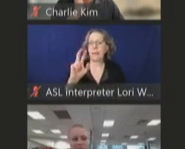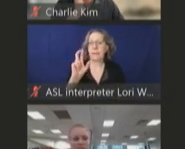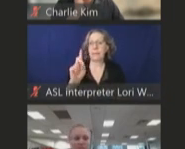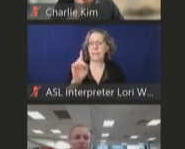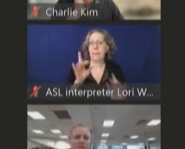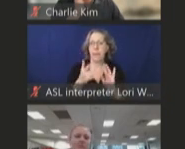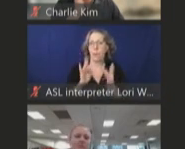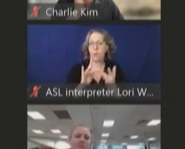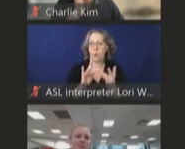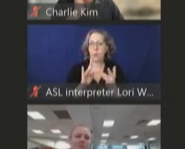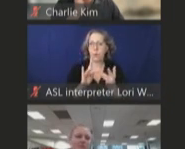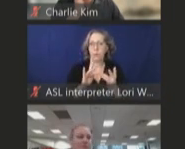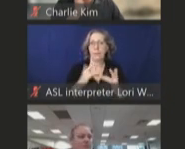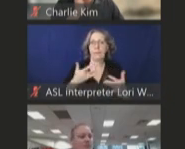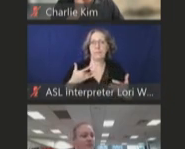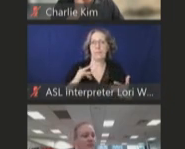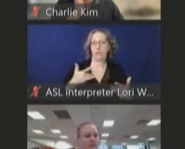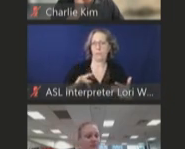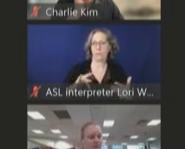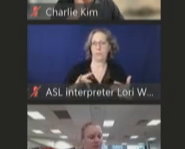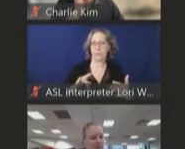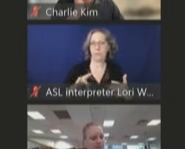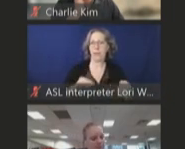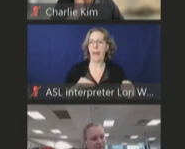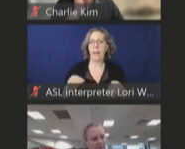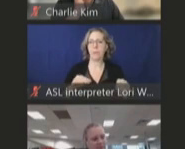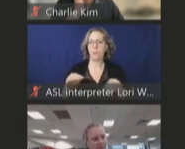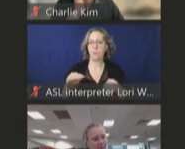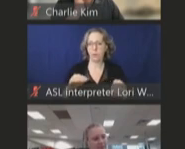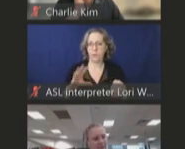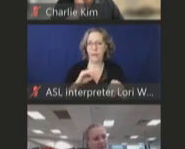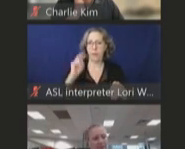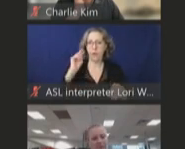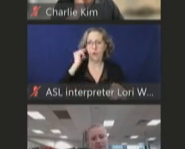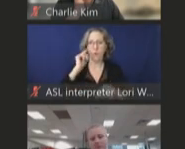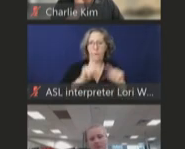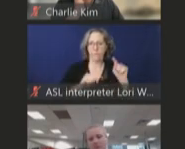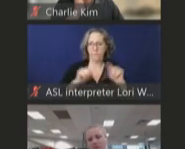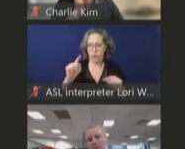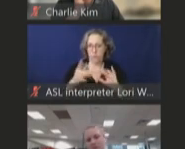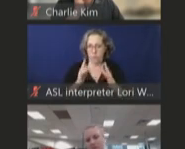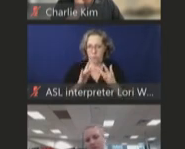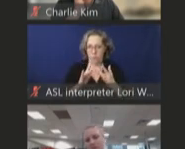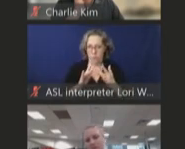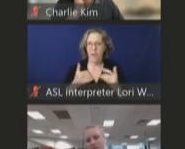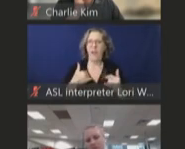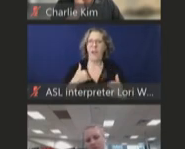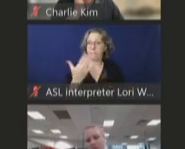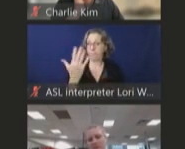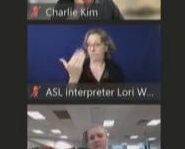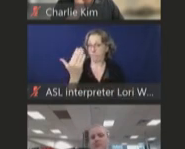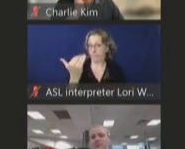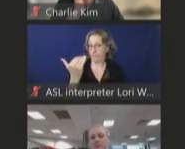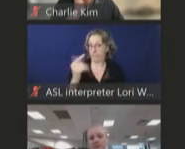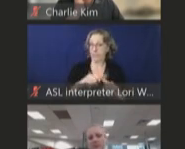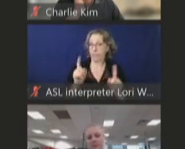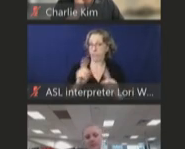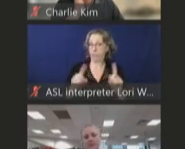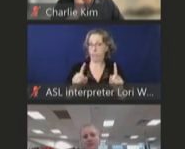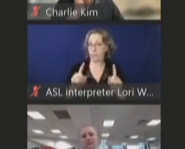Network. We have 15 cultural and identity nights planned for this season,